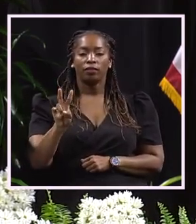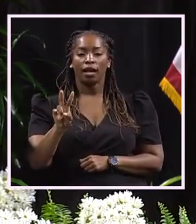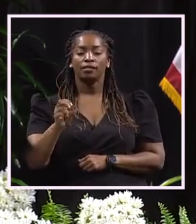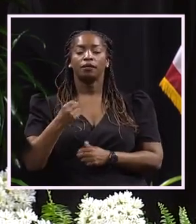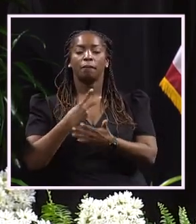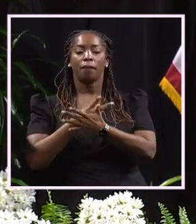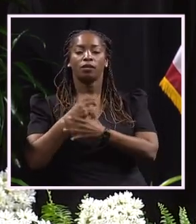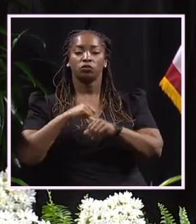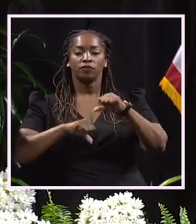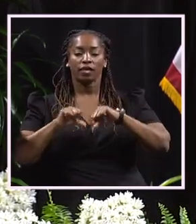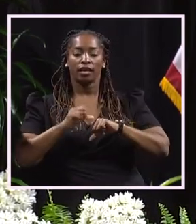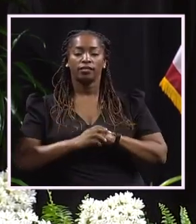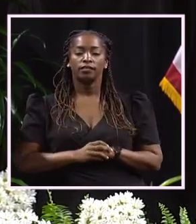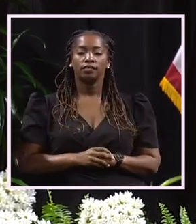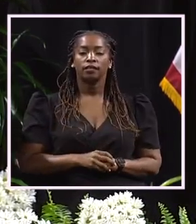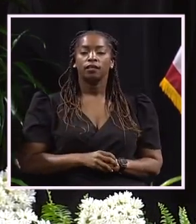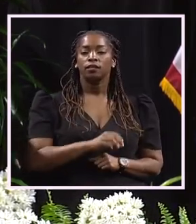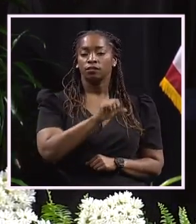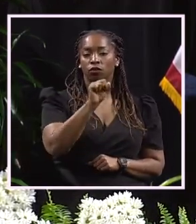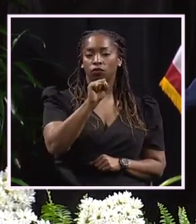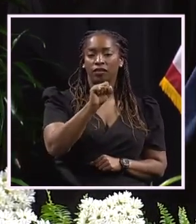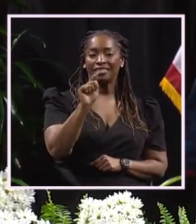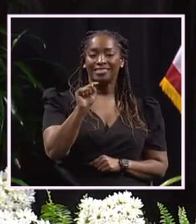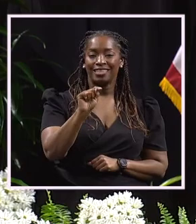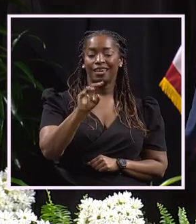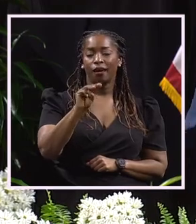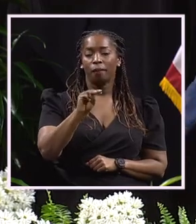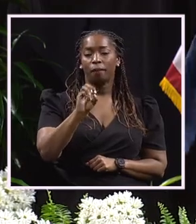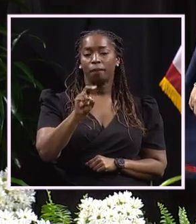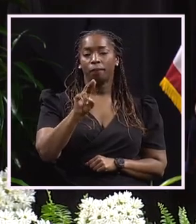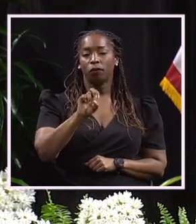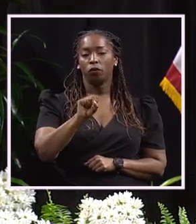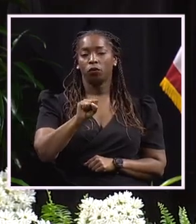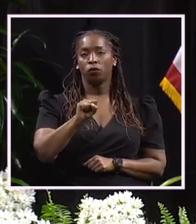Science. Sophia T. Munoz.